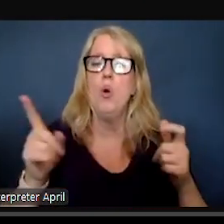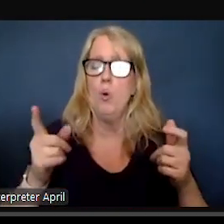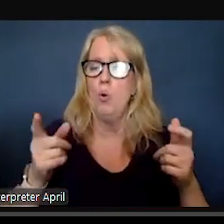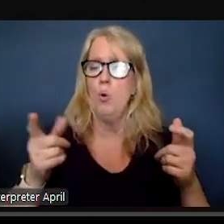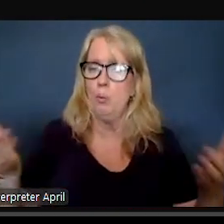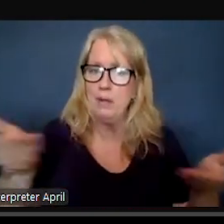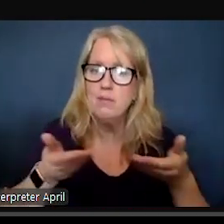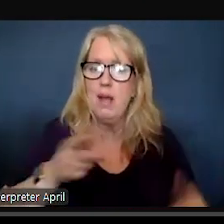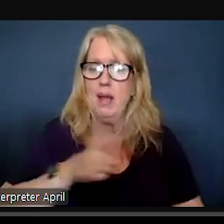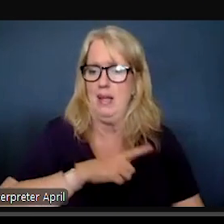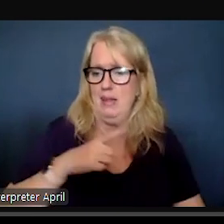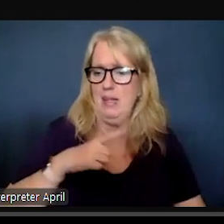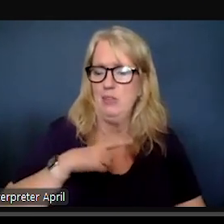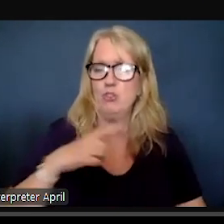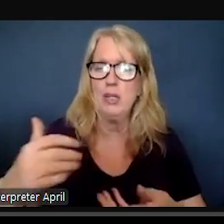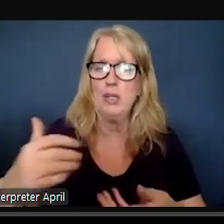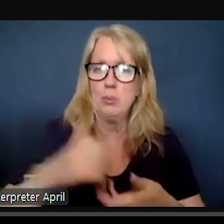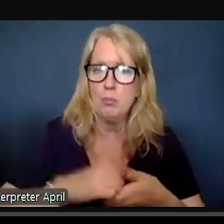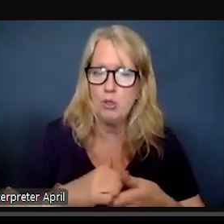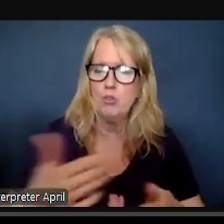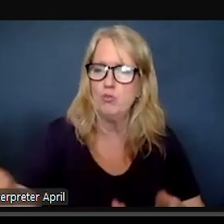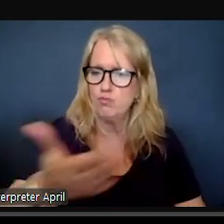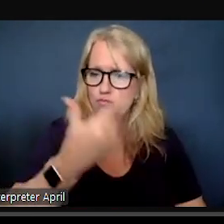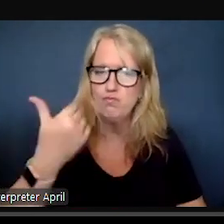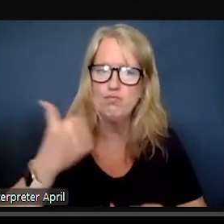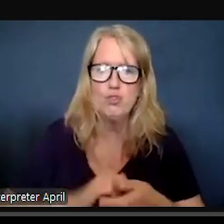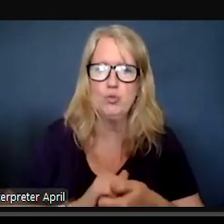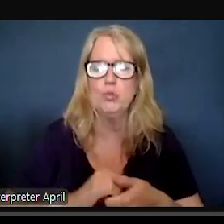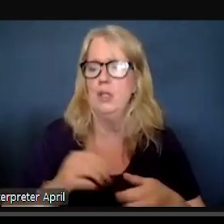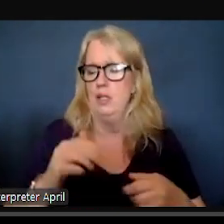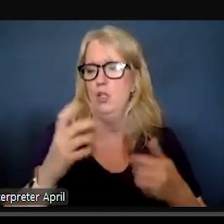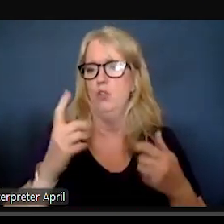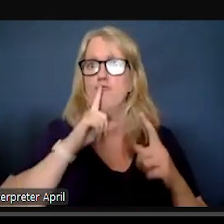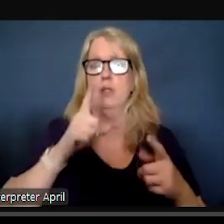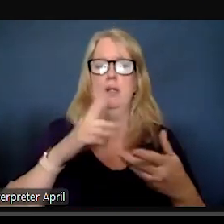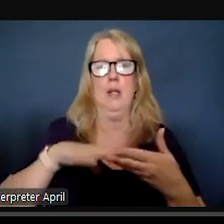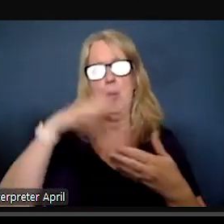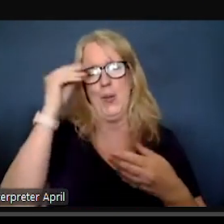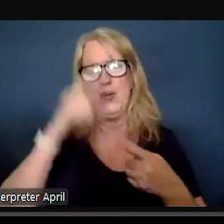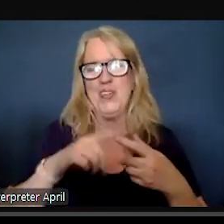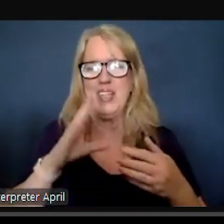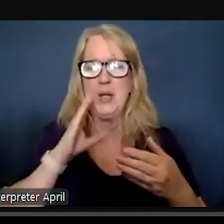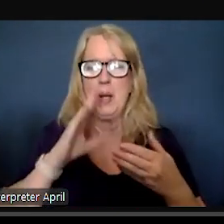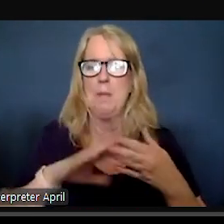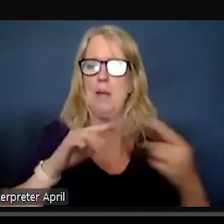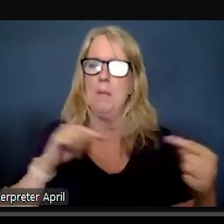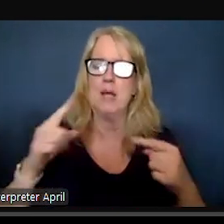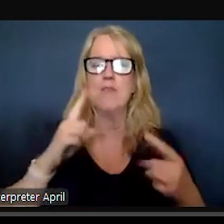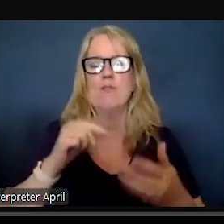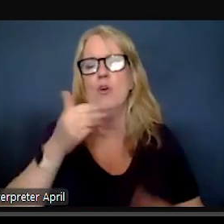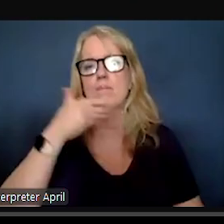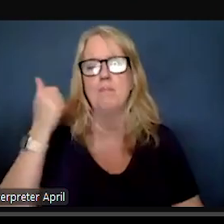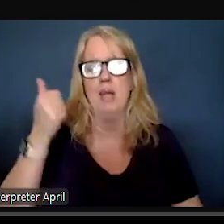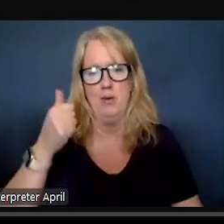invite legislative partners to join and really learn about battling for better mental health.